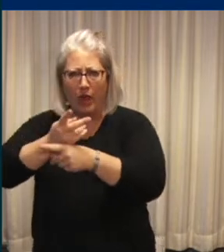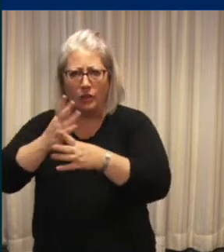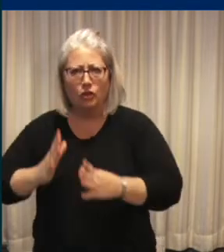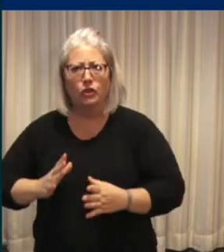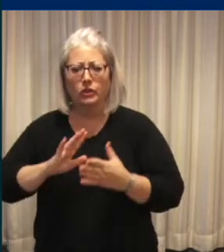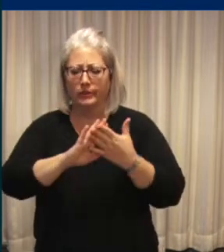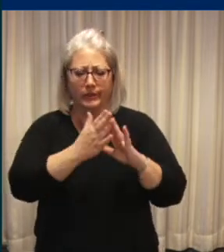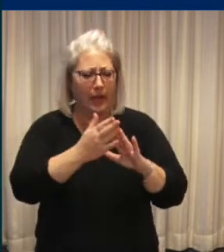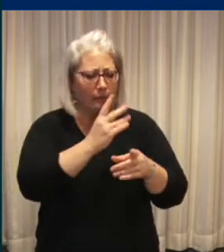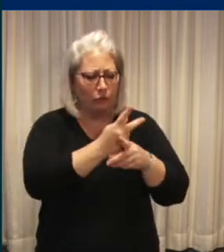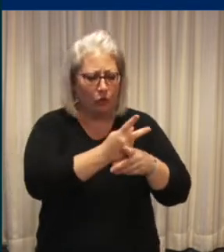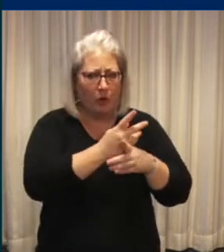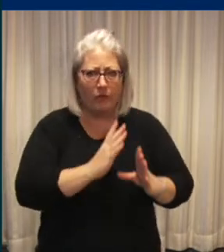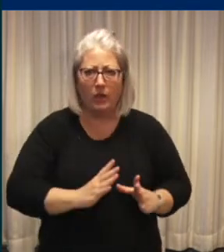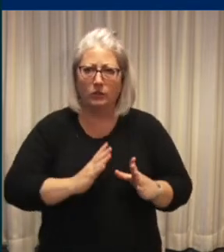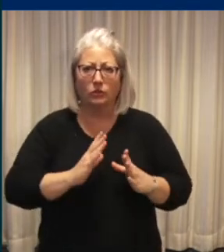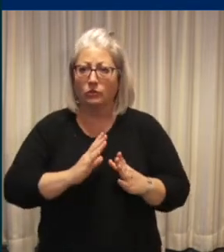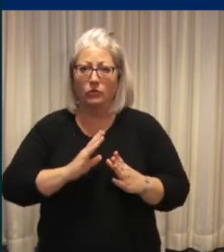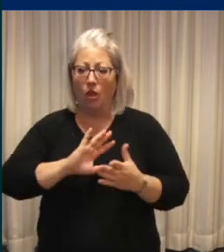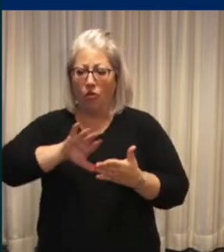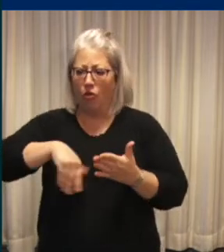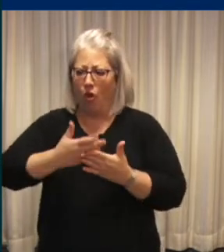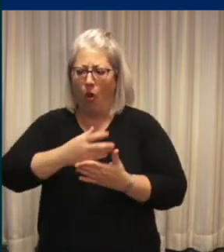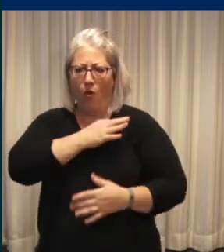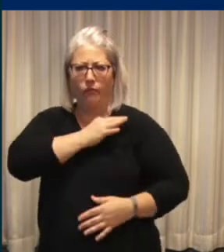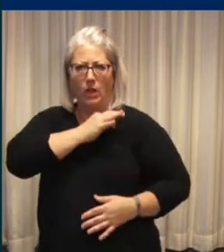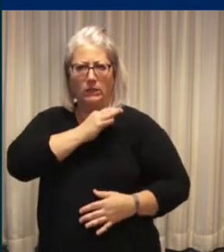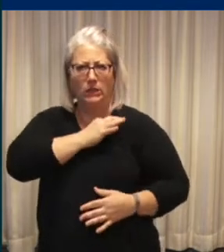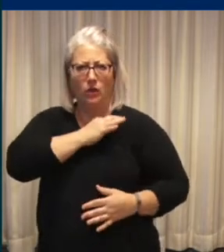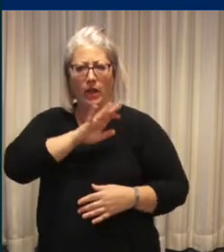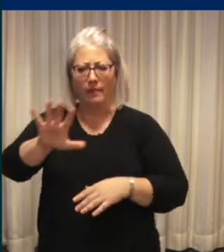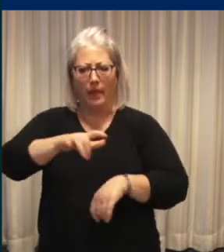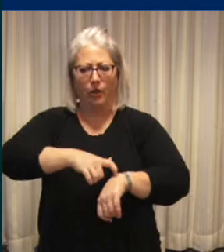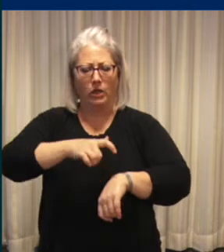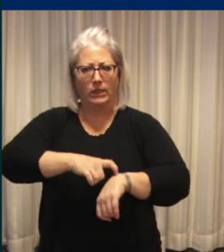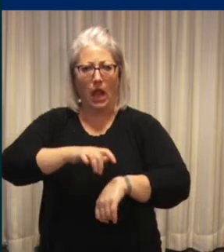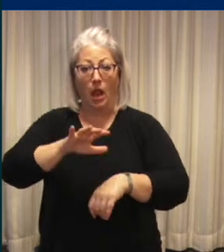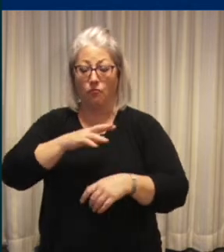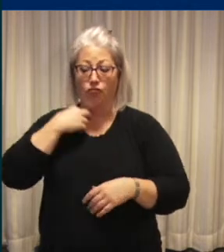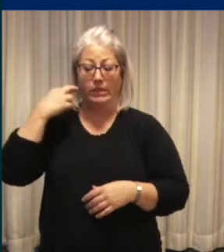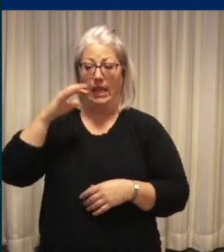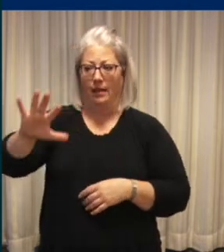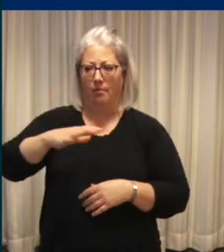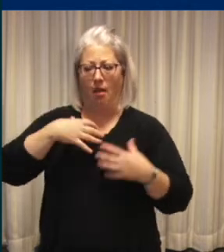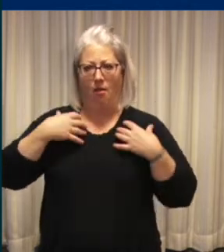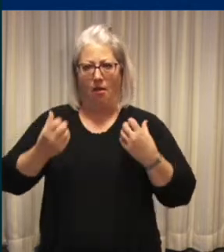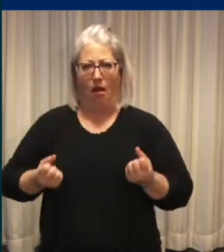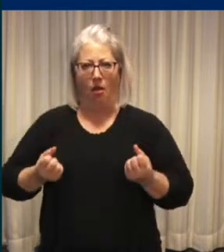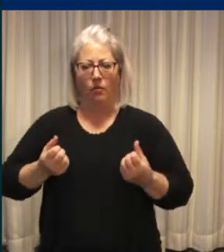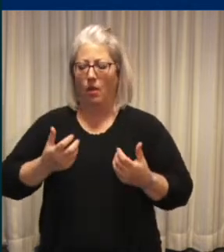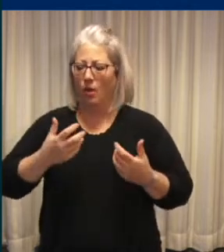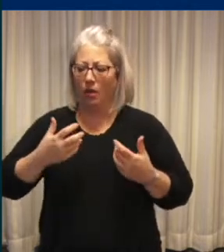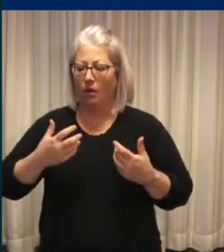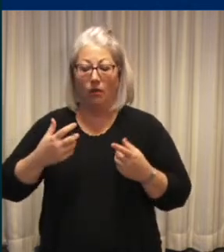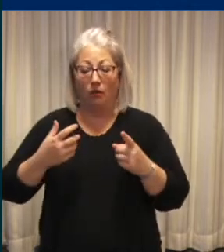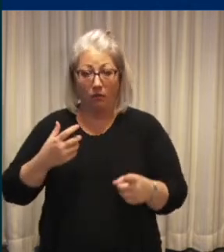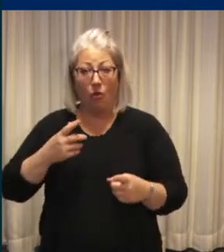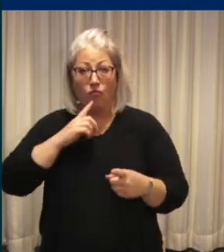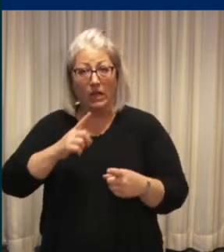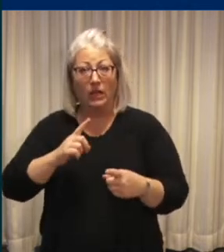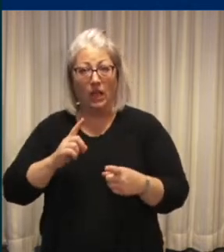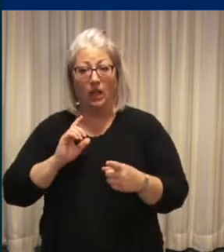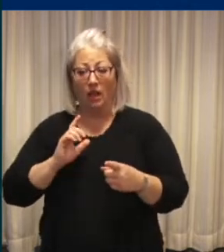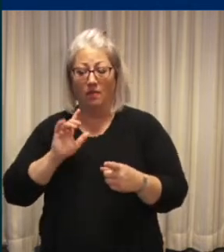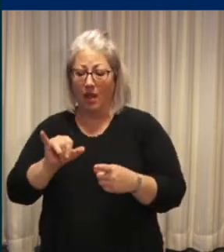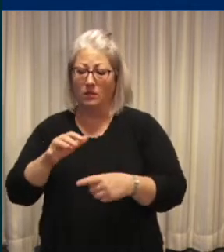So I just think that's worth just taking a minute to reflect on our community and how powerful that is, that we have folks